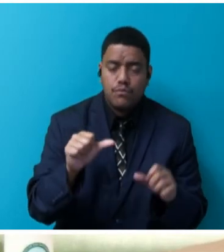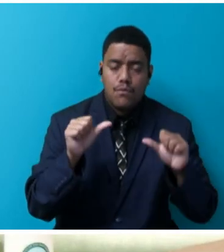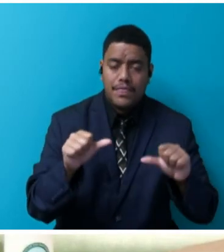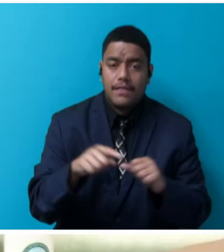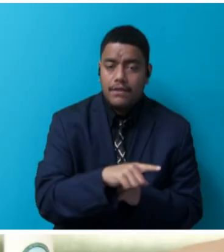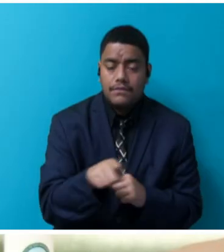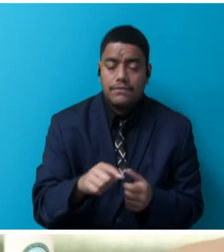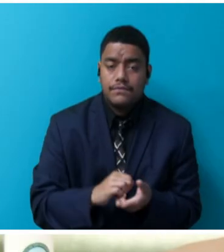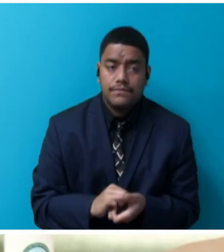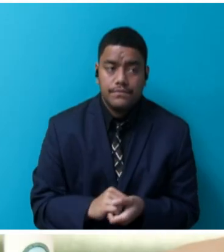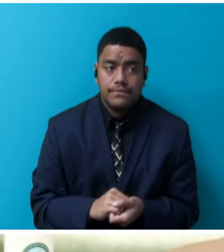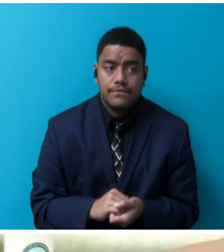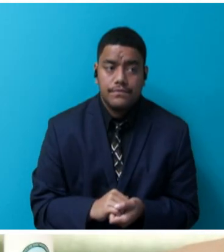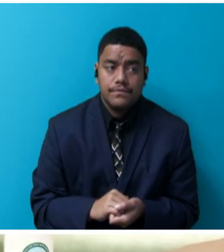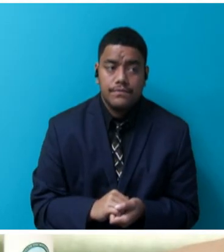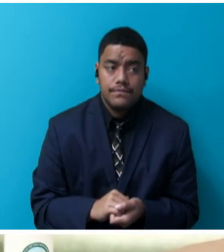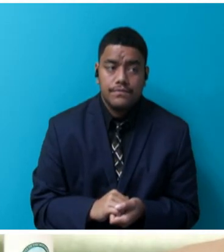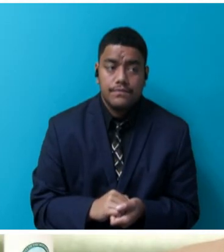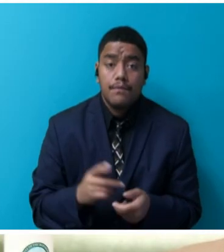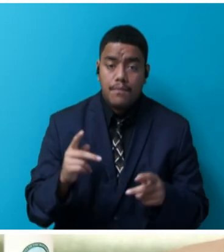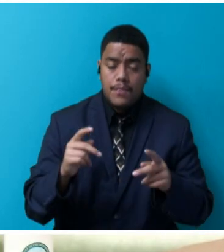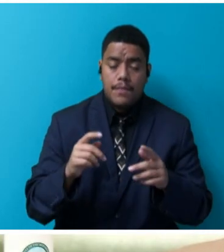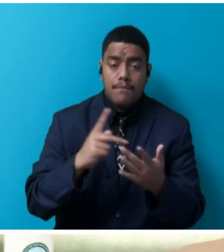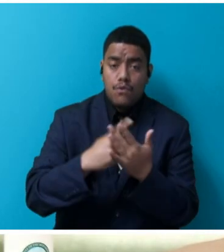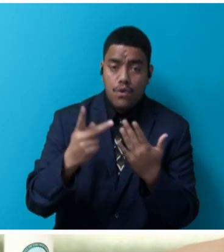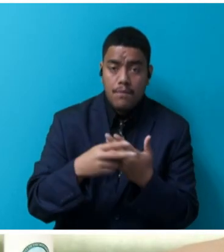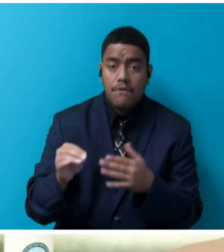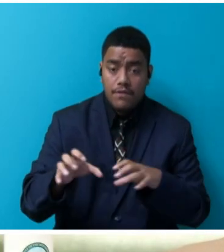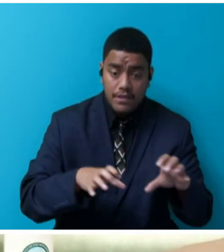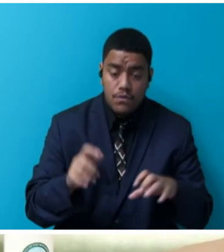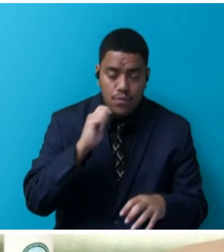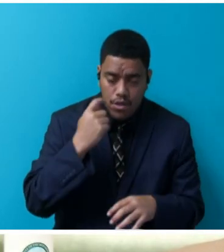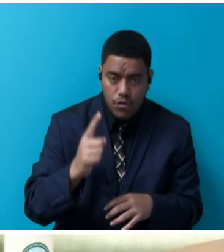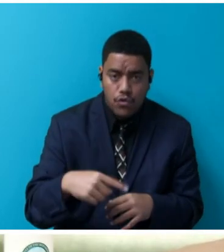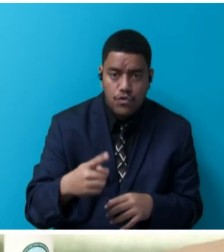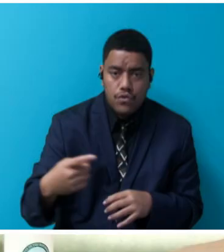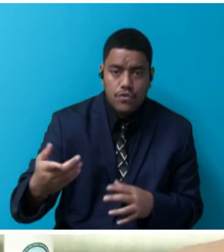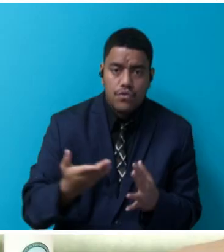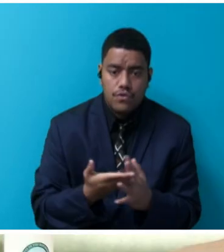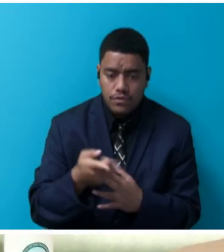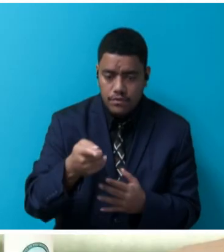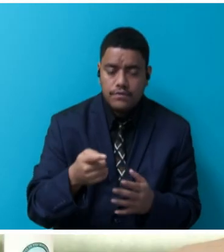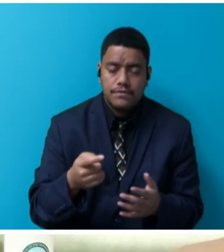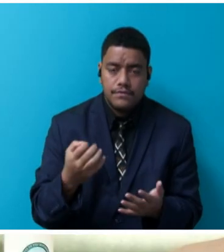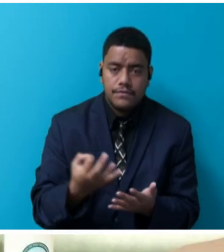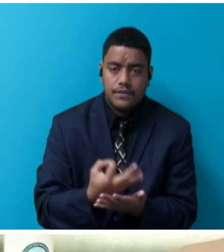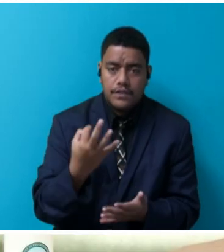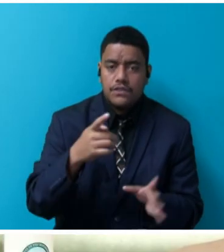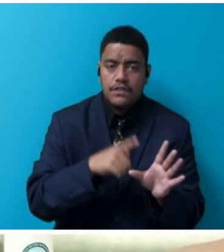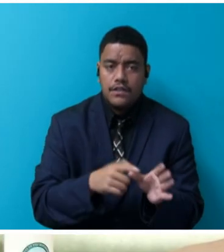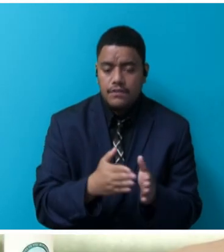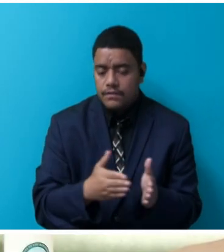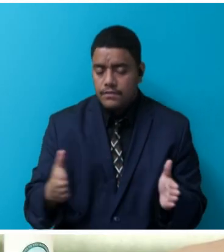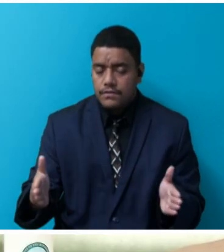an extensive program of activities that will continue throughout this financial year. This will